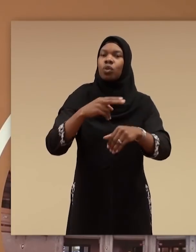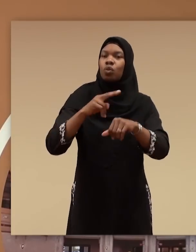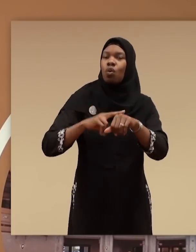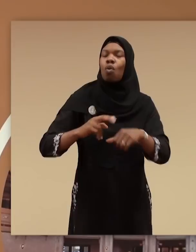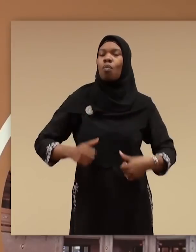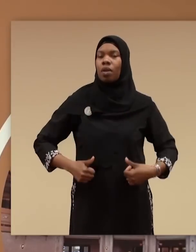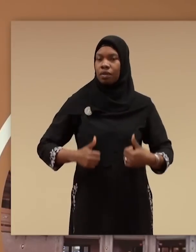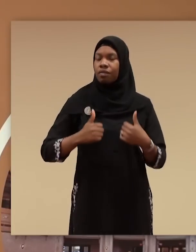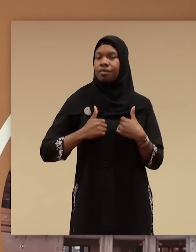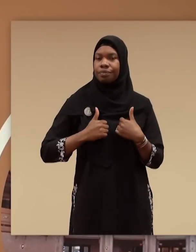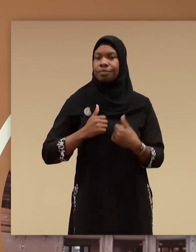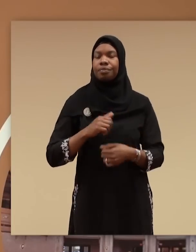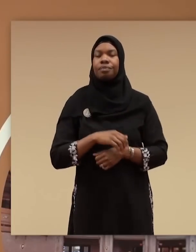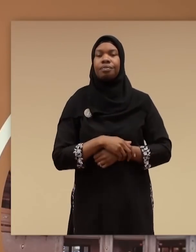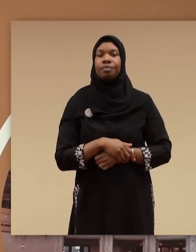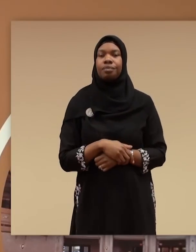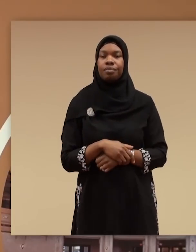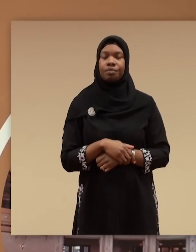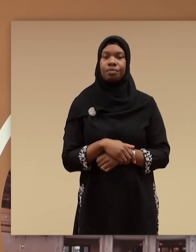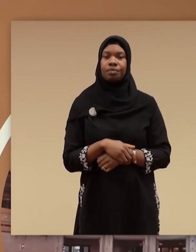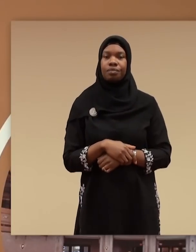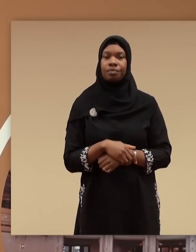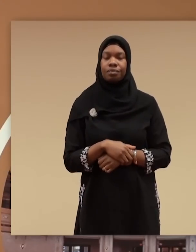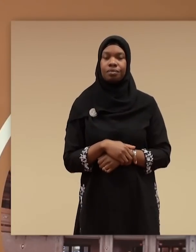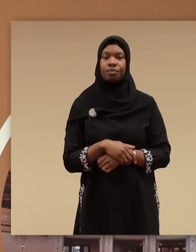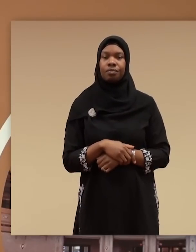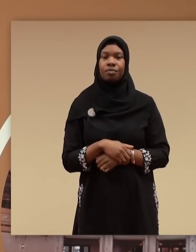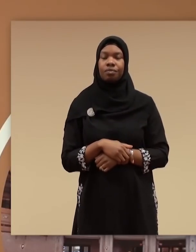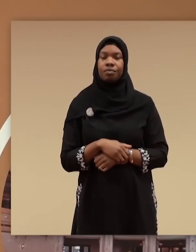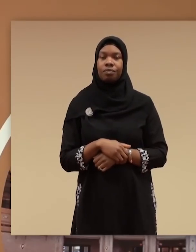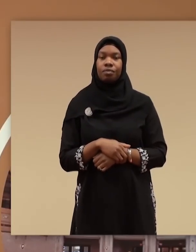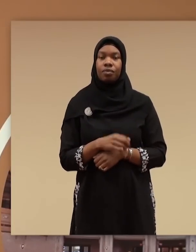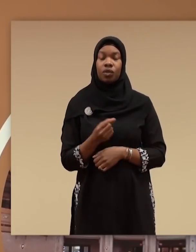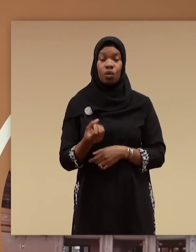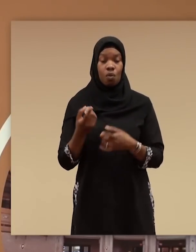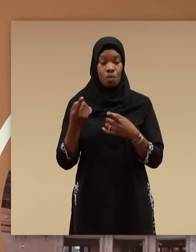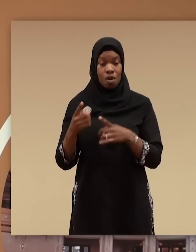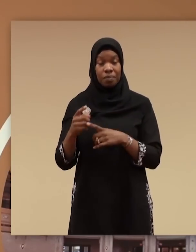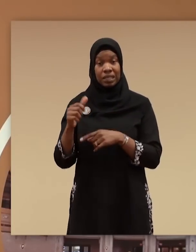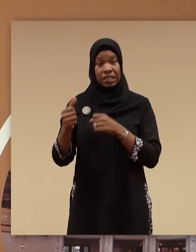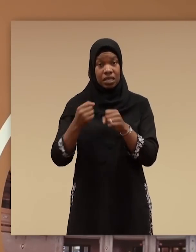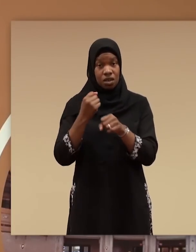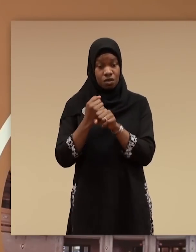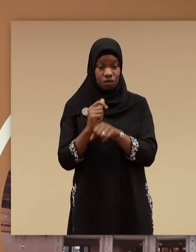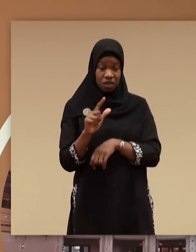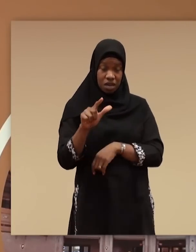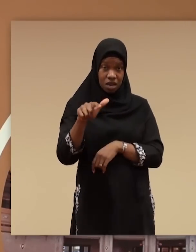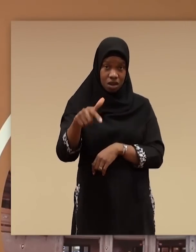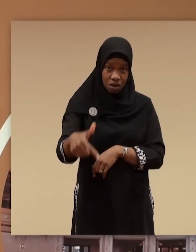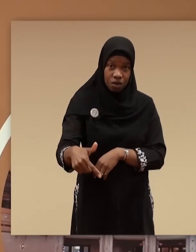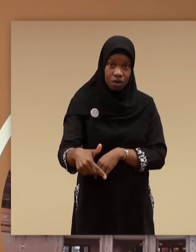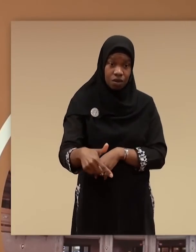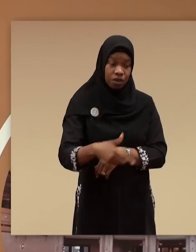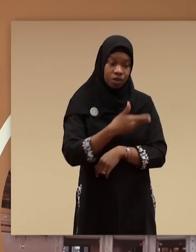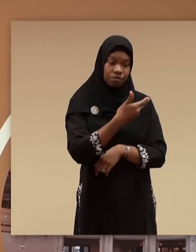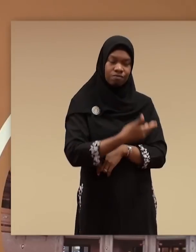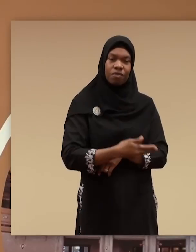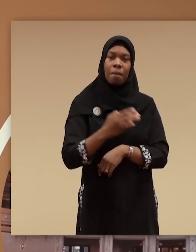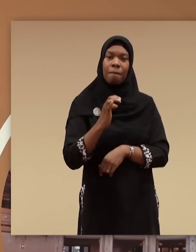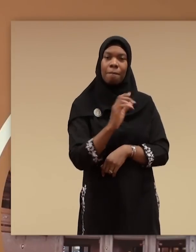Ironically, when Muhammad sallallahu alaihi wasallam, after like 10 years, came back to Mecca victorious,